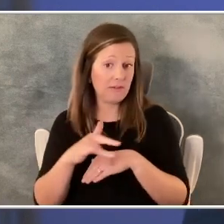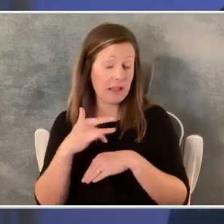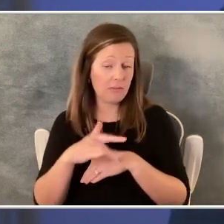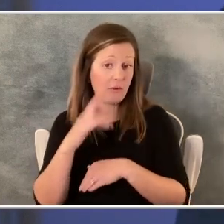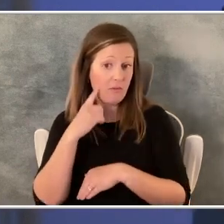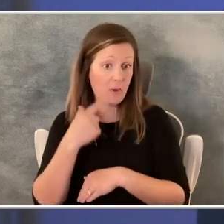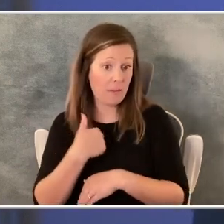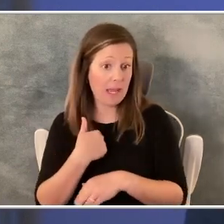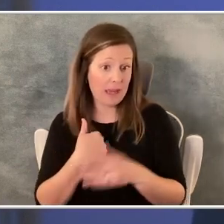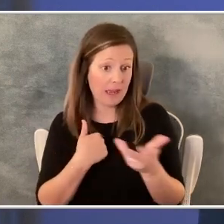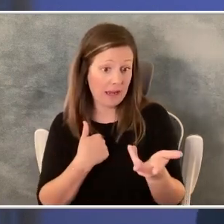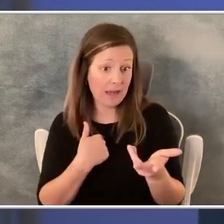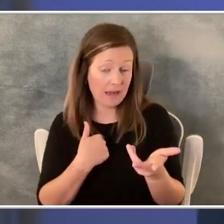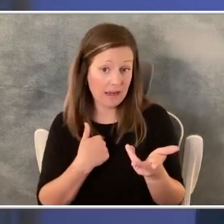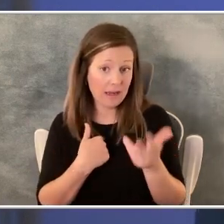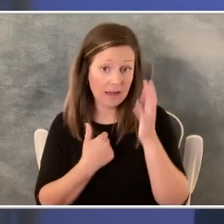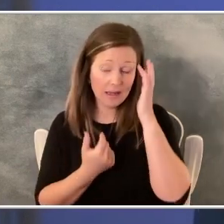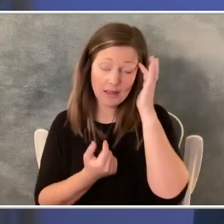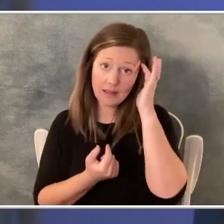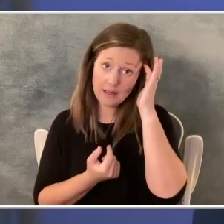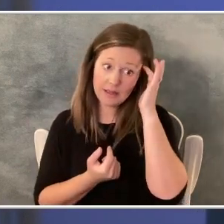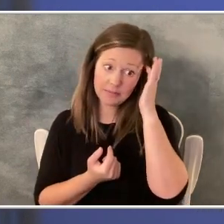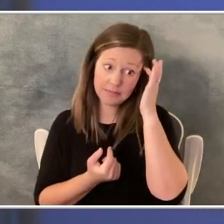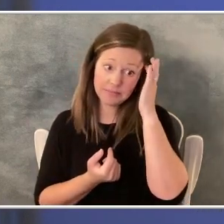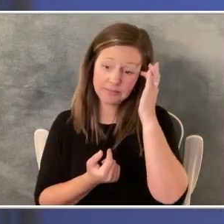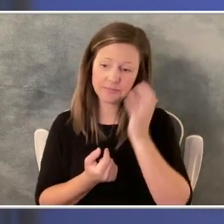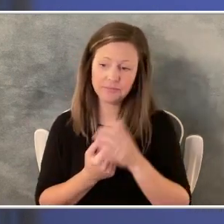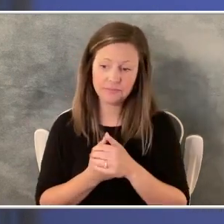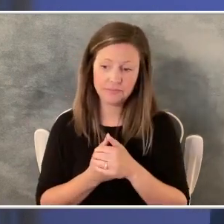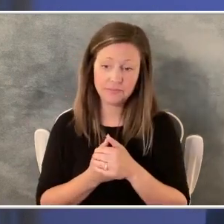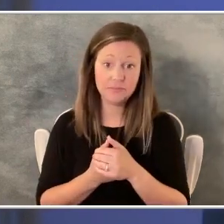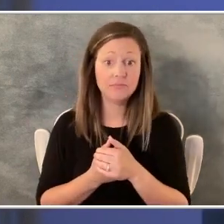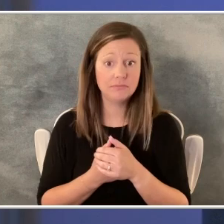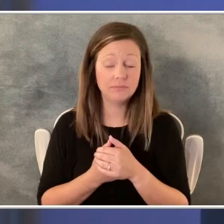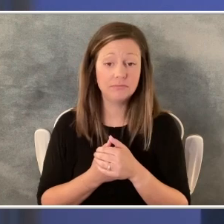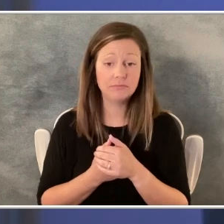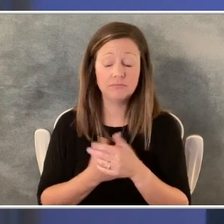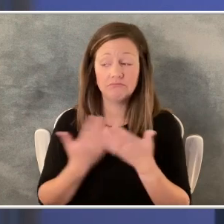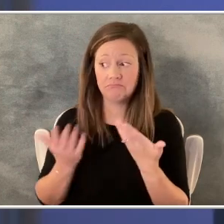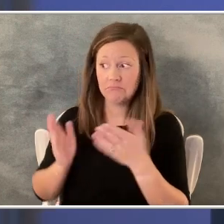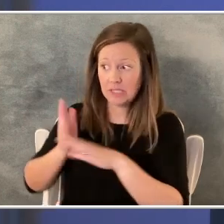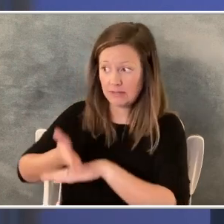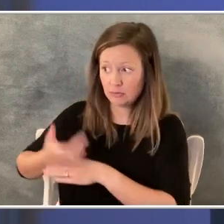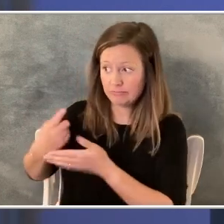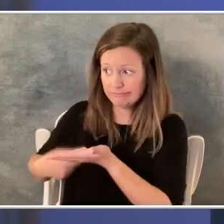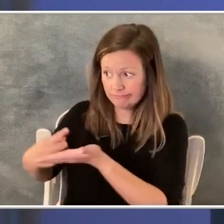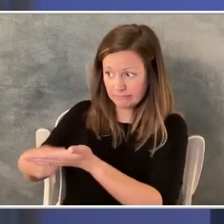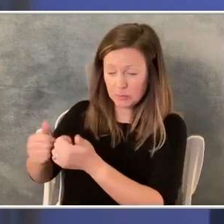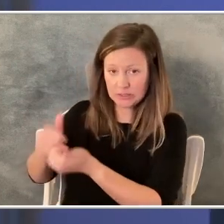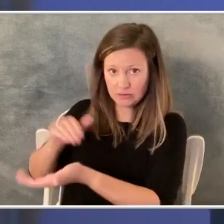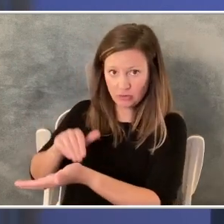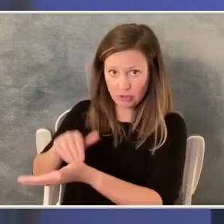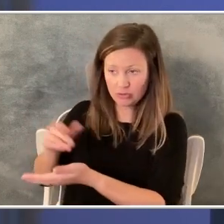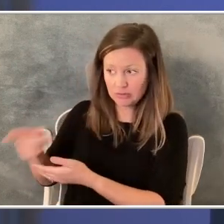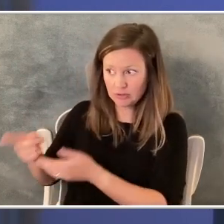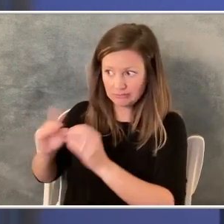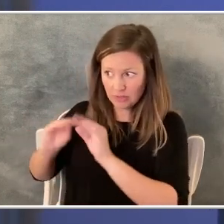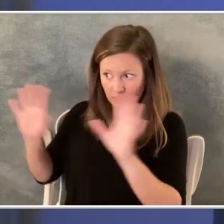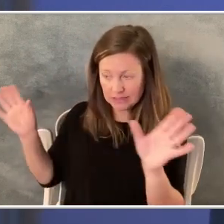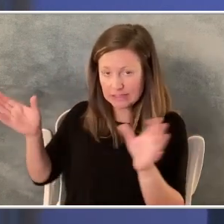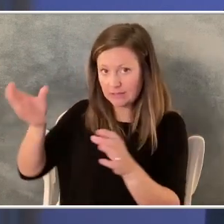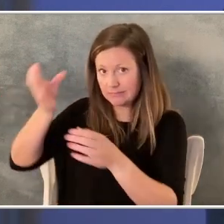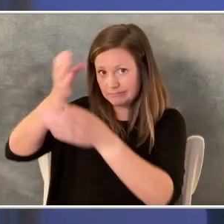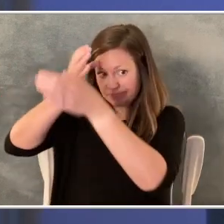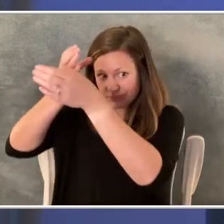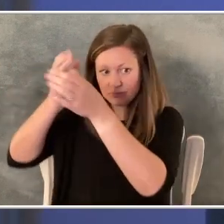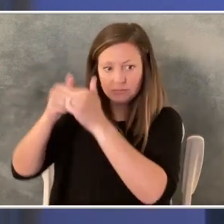my assessment, to in conversation with those who know better than me, to